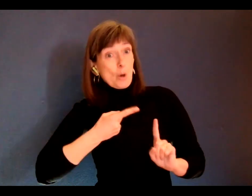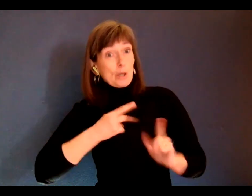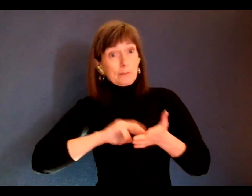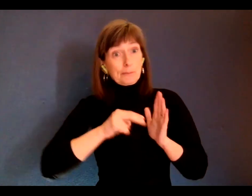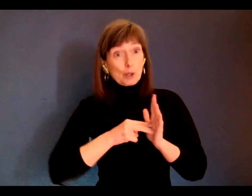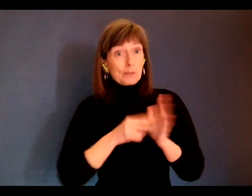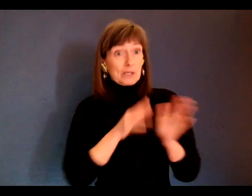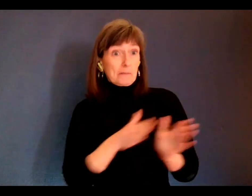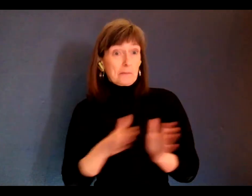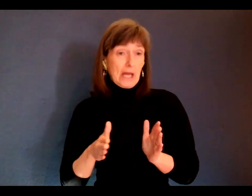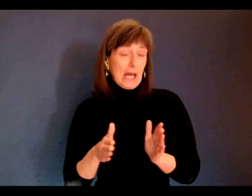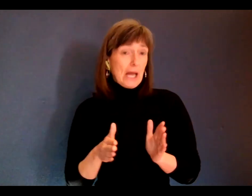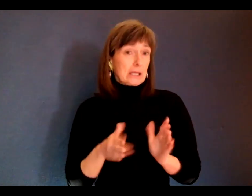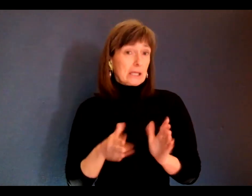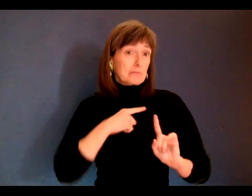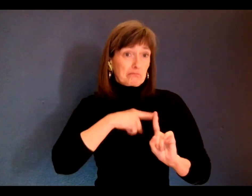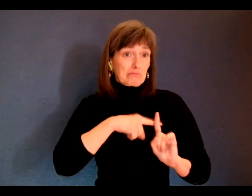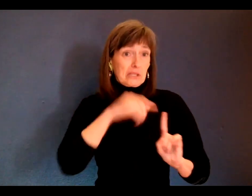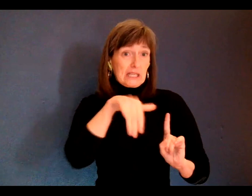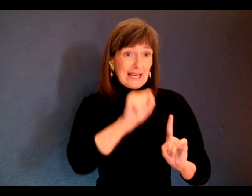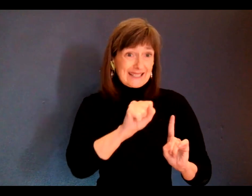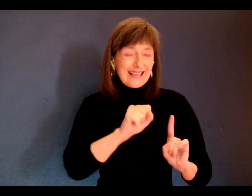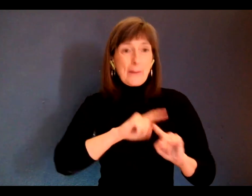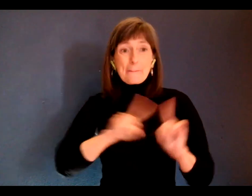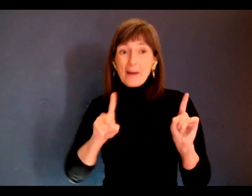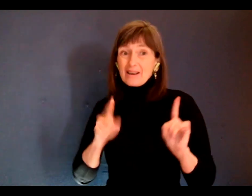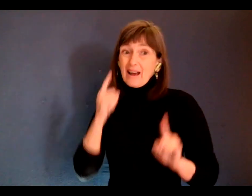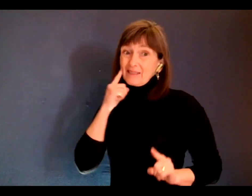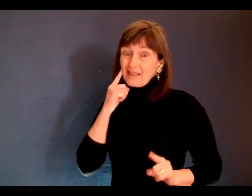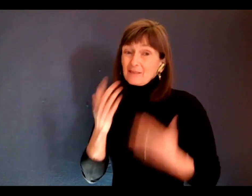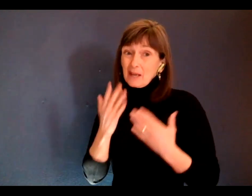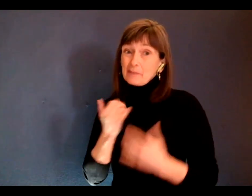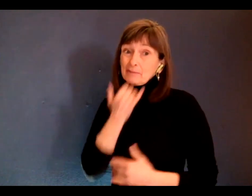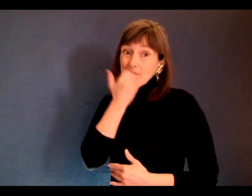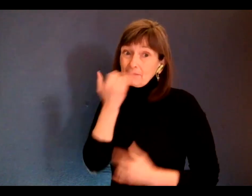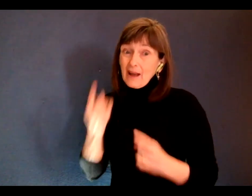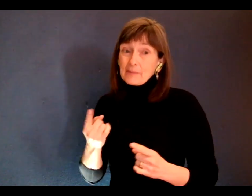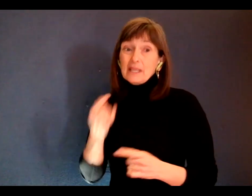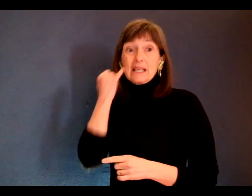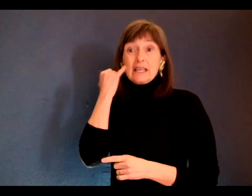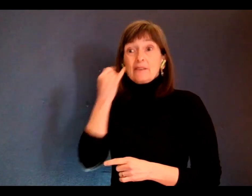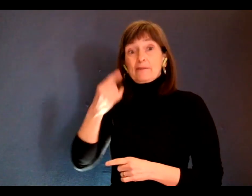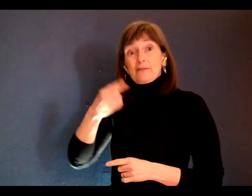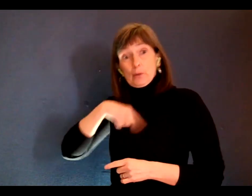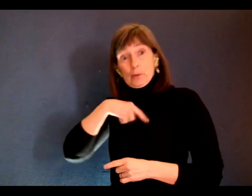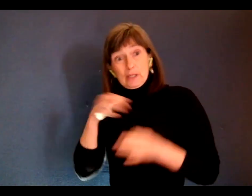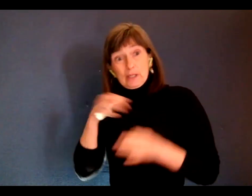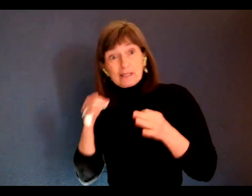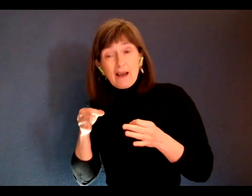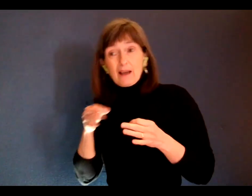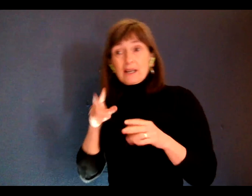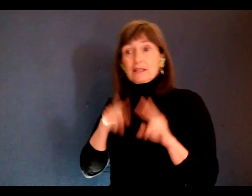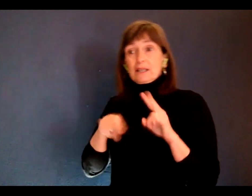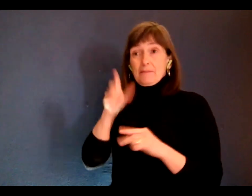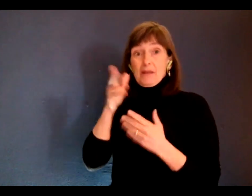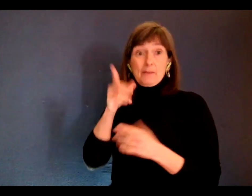the unintended impacts here is that if we have to make the decision, not on the basis of, somebody who's in